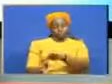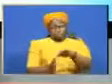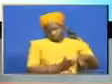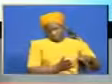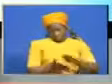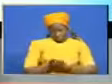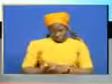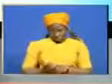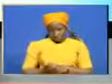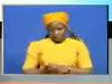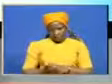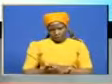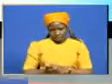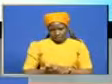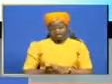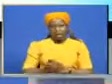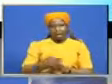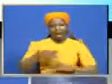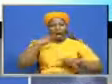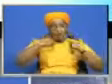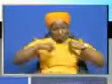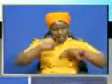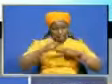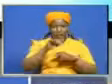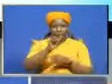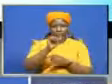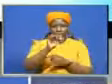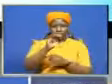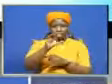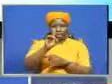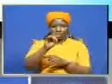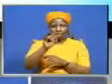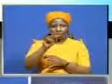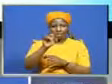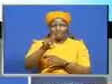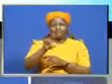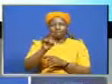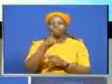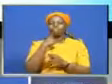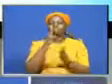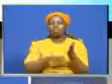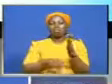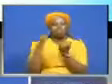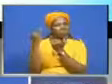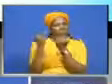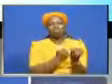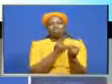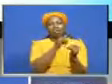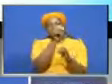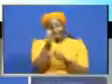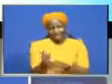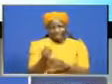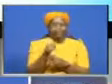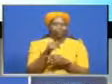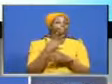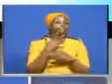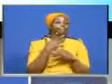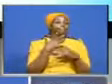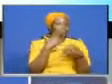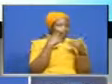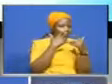Featherfield fast food firm McDonald's has announced it will introduce a line of plant-based meat alternatives